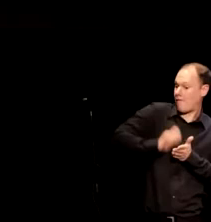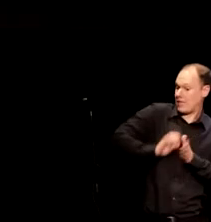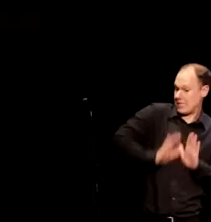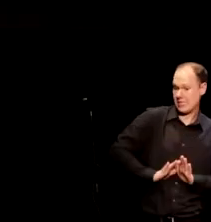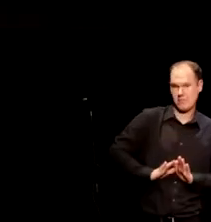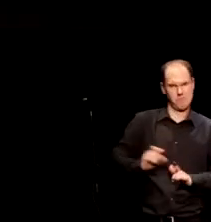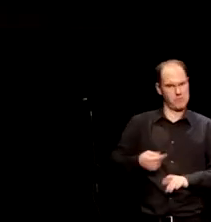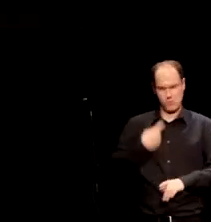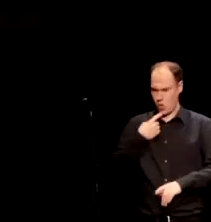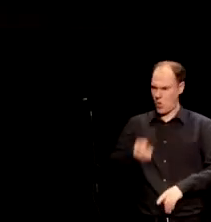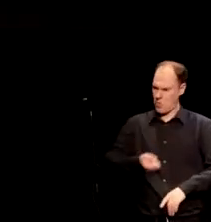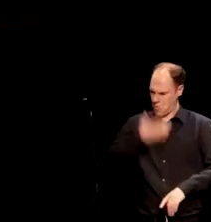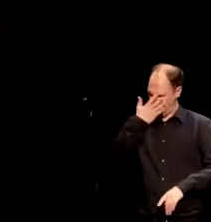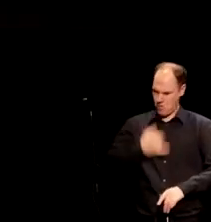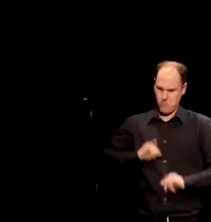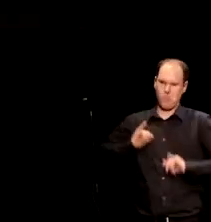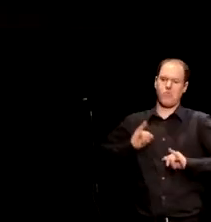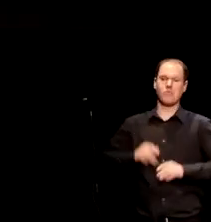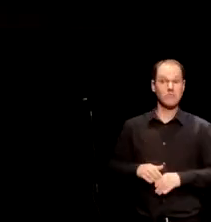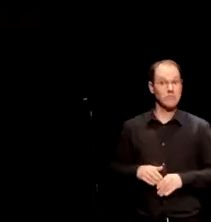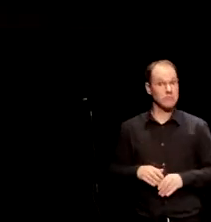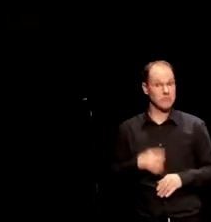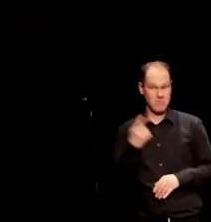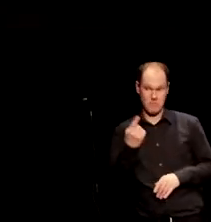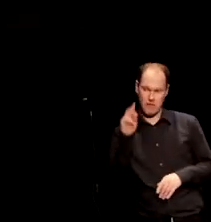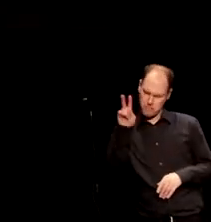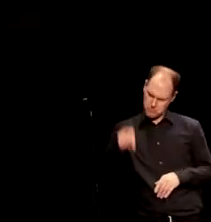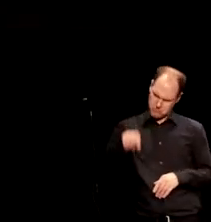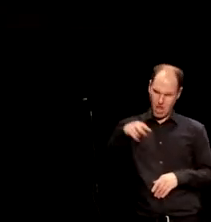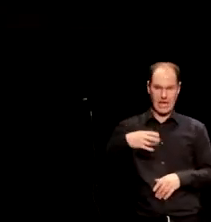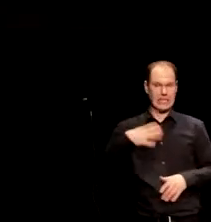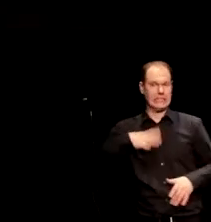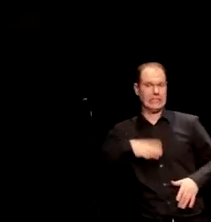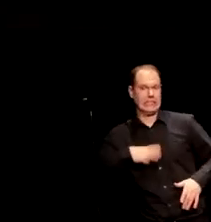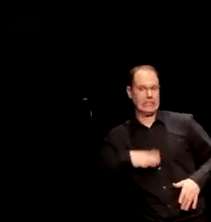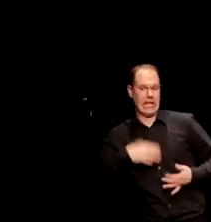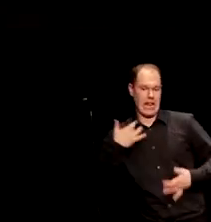and disgusted. What did he say? He seemed desperate, Myrtle.